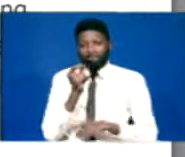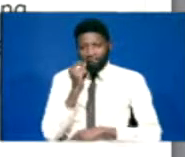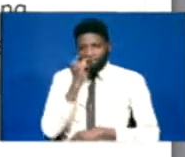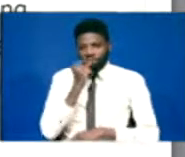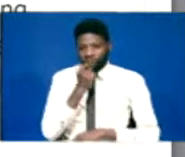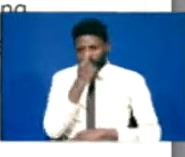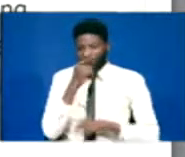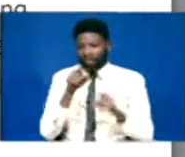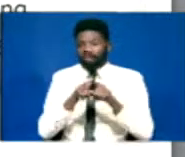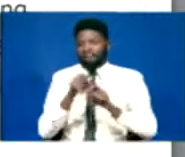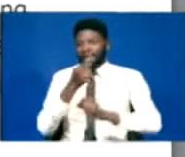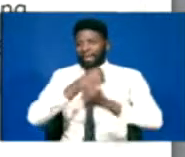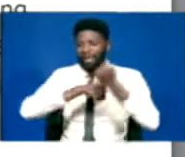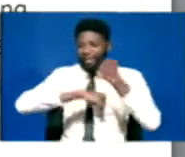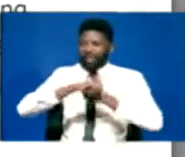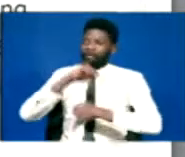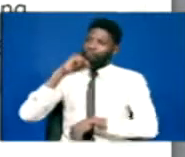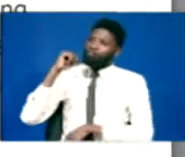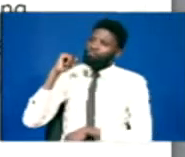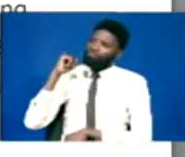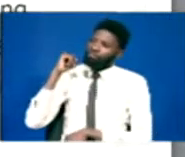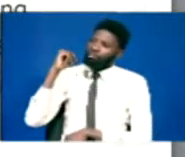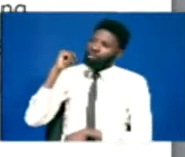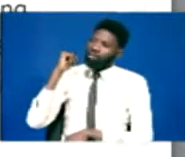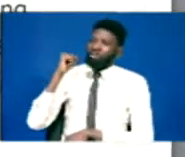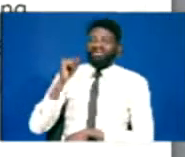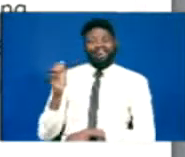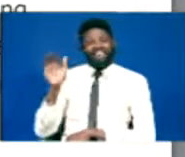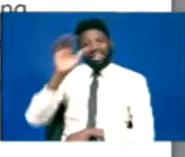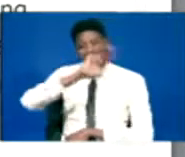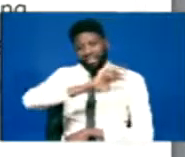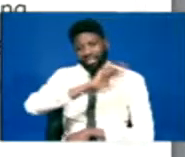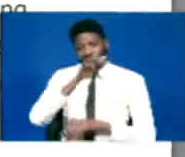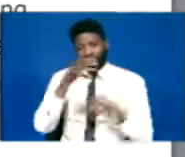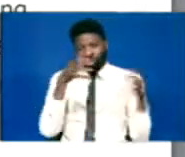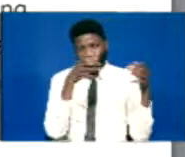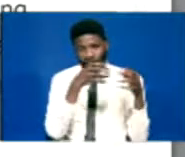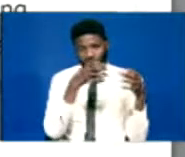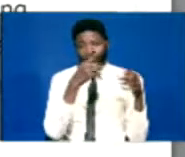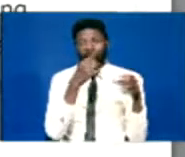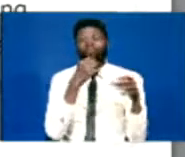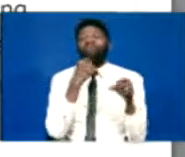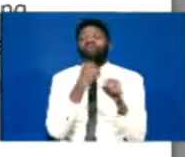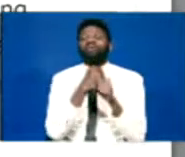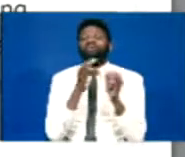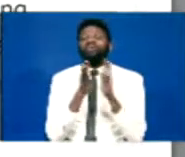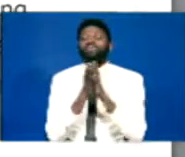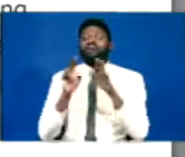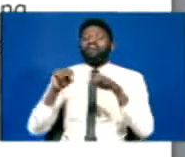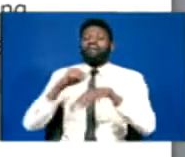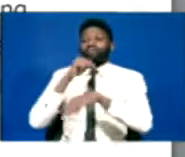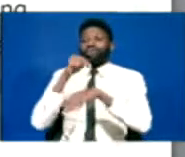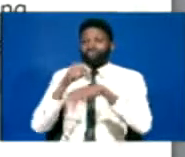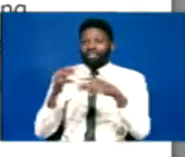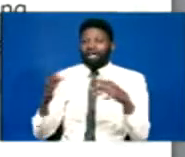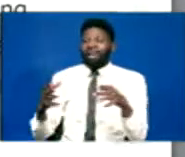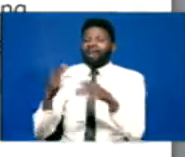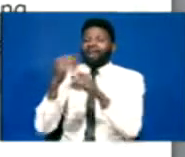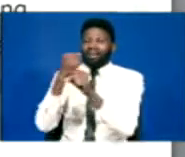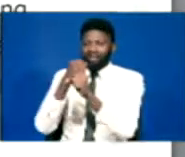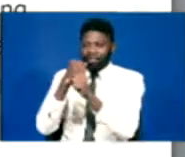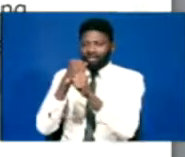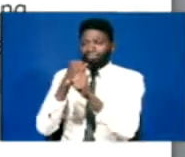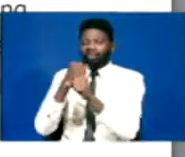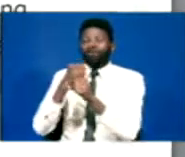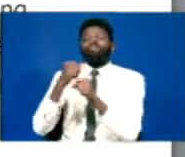in politics, and the Rainbow Movement went on to merge with the National Alliance Party of Kenya, abbreviated as NARC,